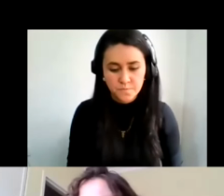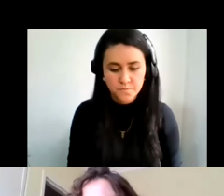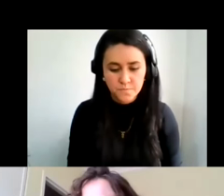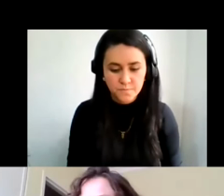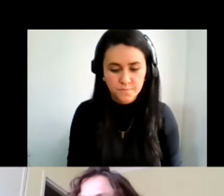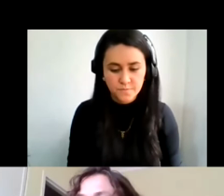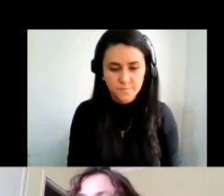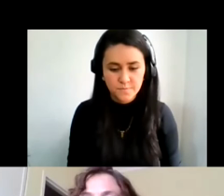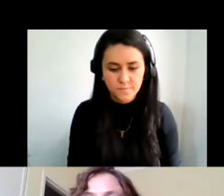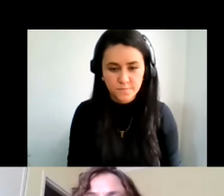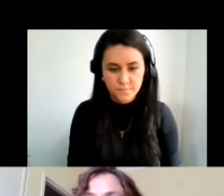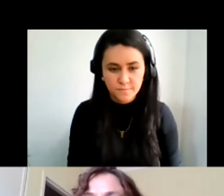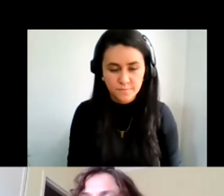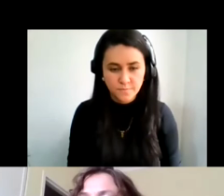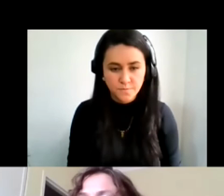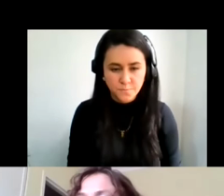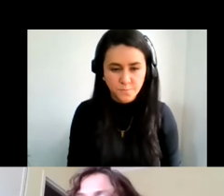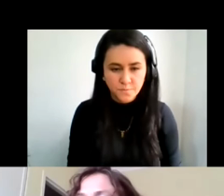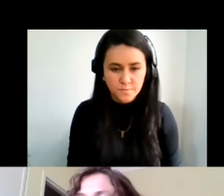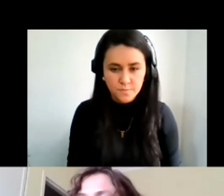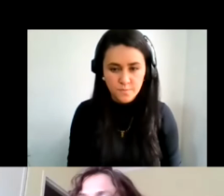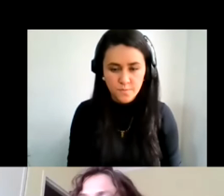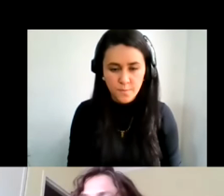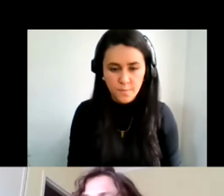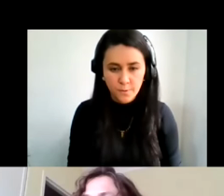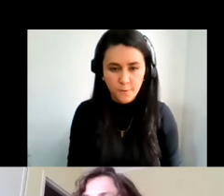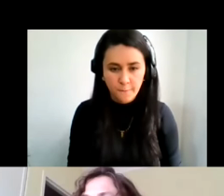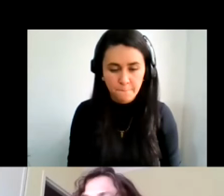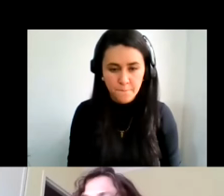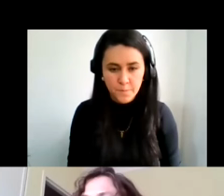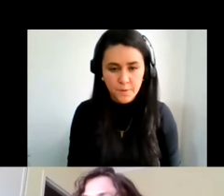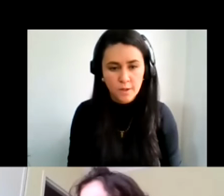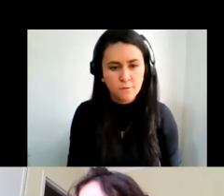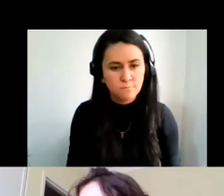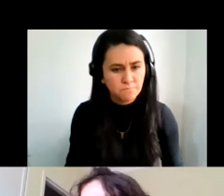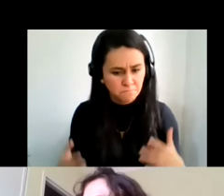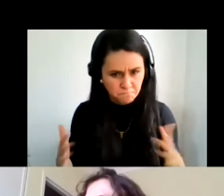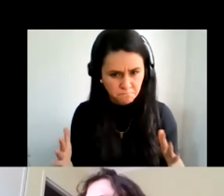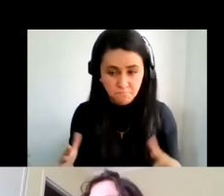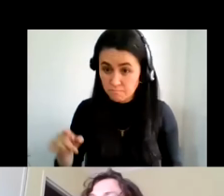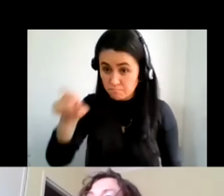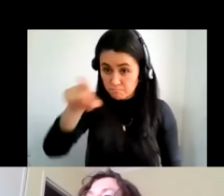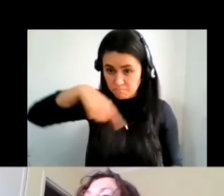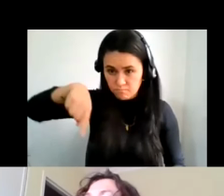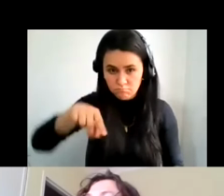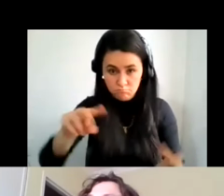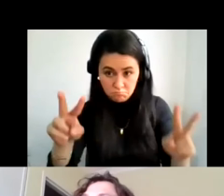I'd like to ask if everyone can please see my screen. We can see it well, Theodora.